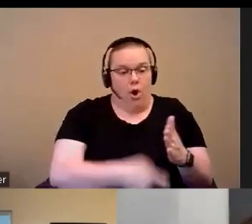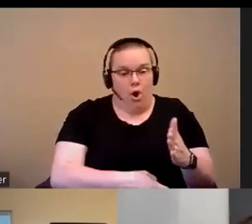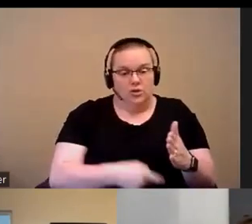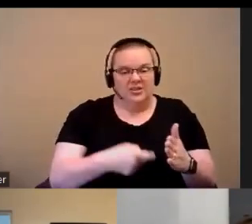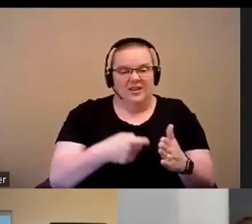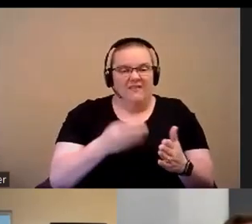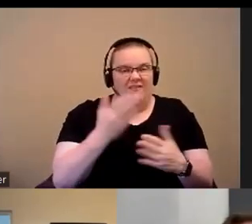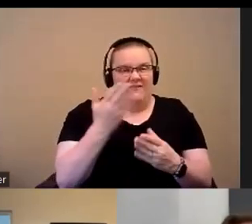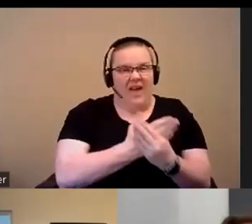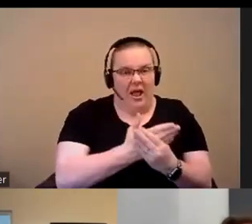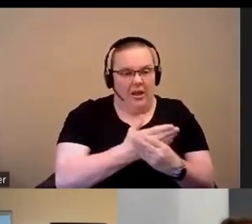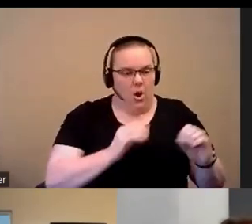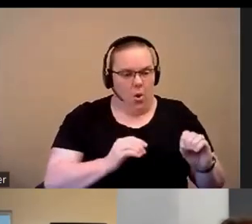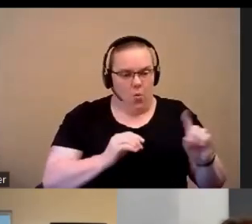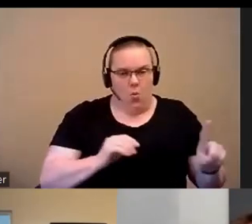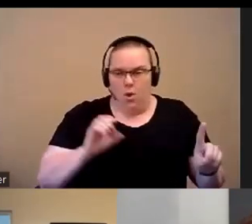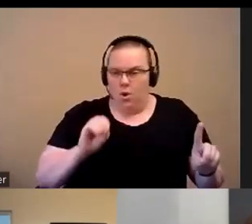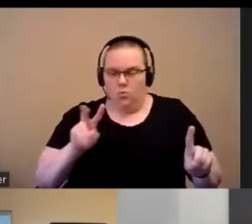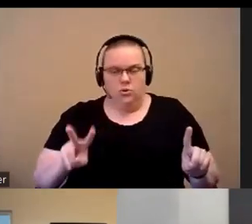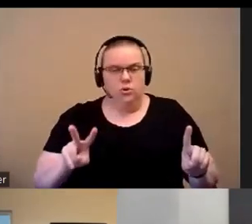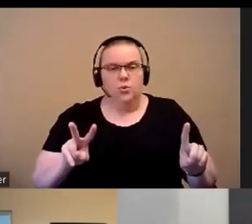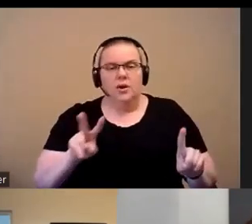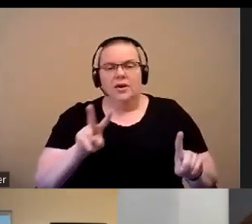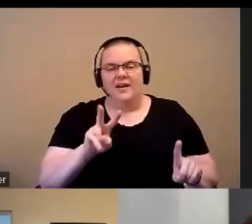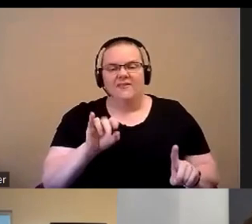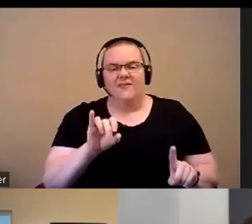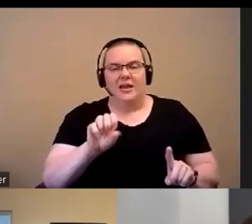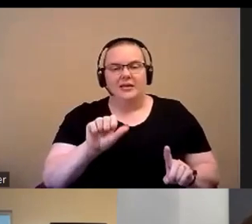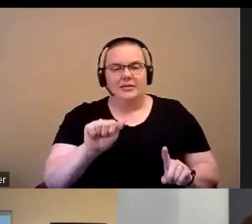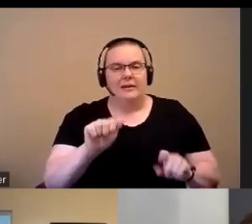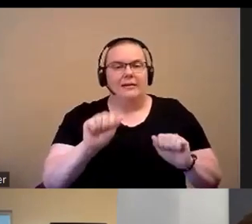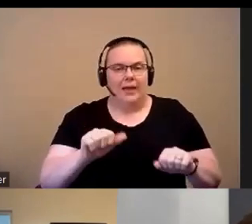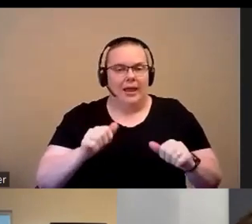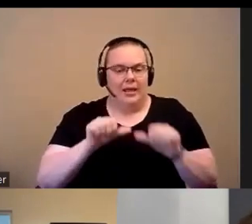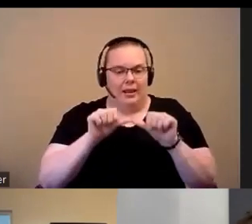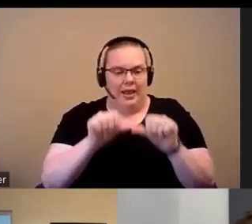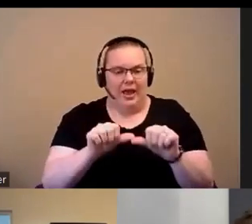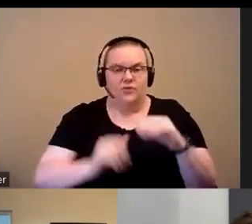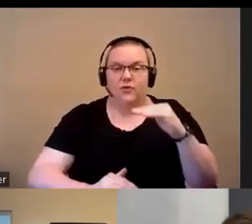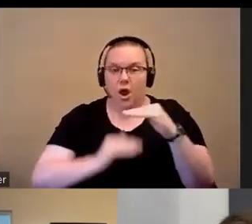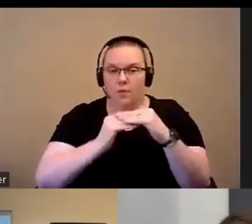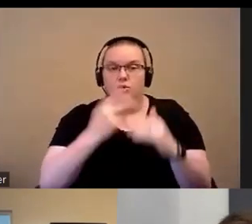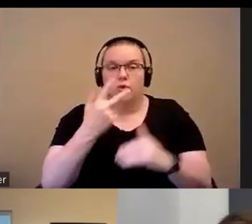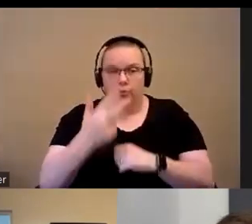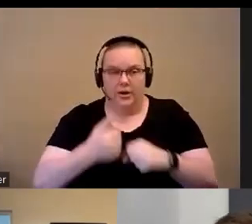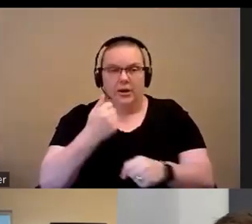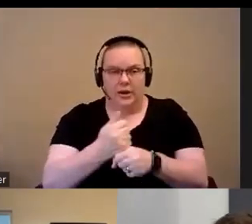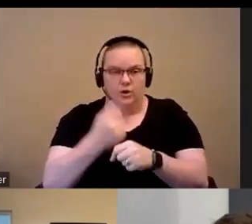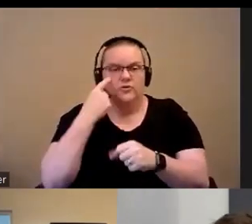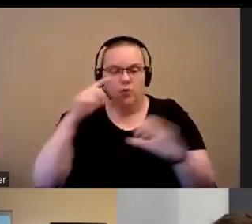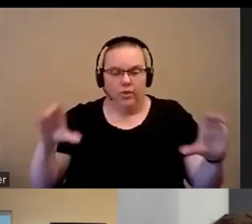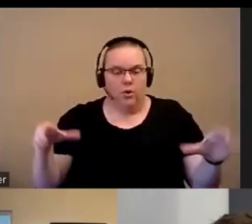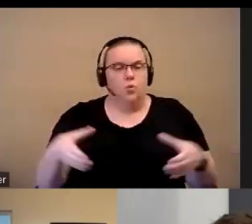O2 now, you can get a visa that can last for up to 3 years for the ensemble.